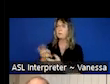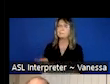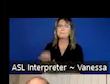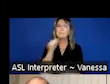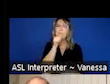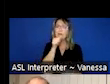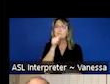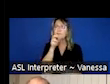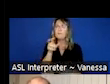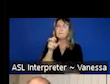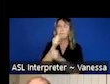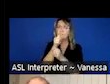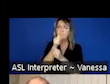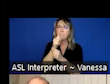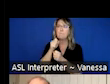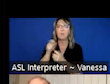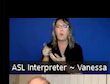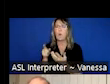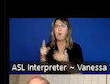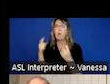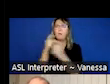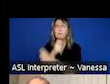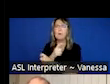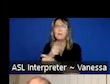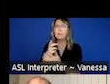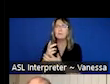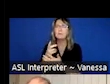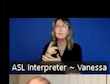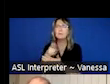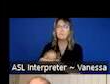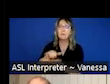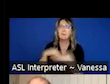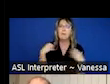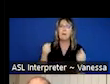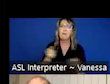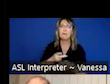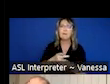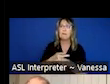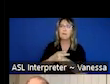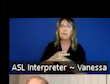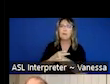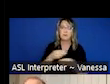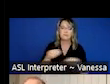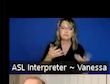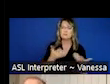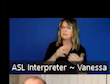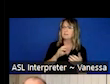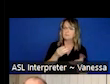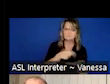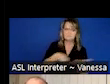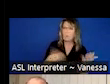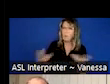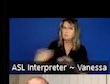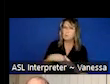and confidentiality, and so complicated that the healthcare exchanges don't want to include behavioral health, and we have to fight